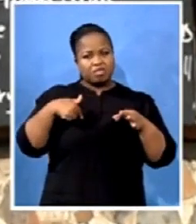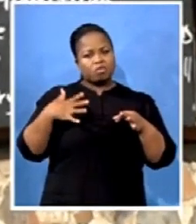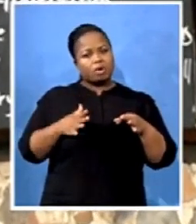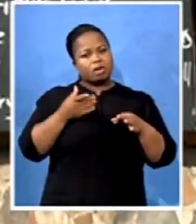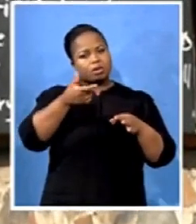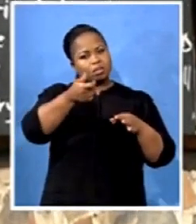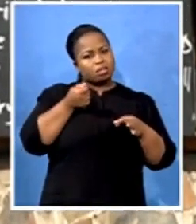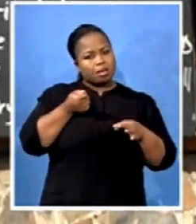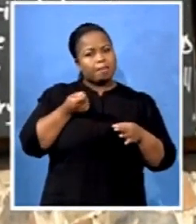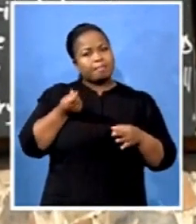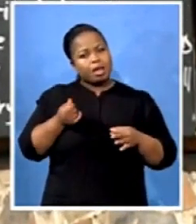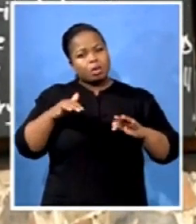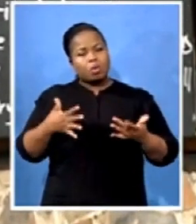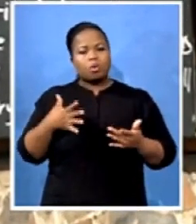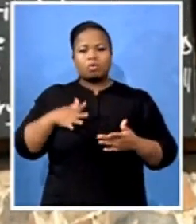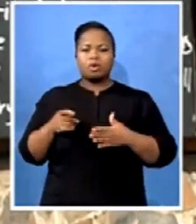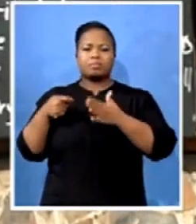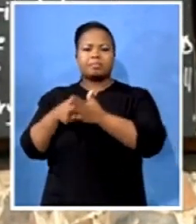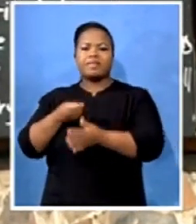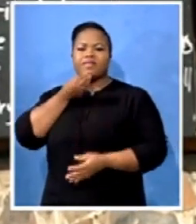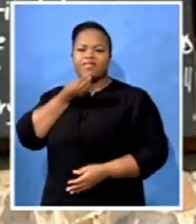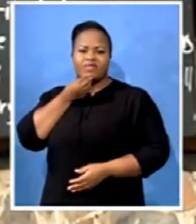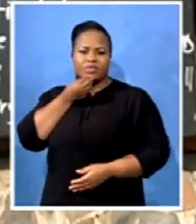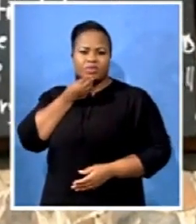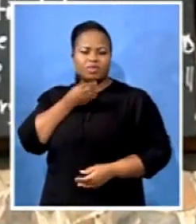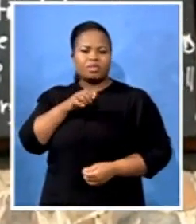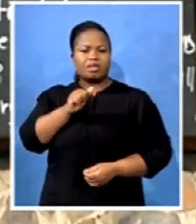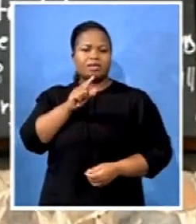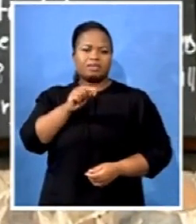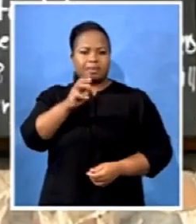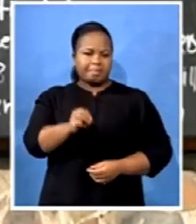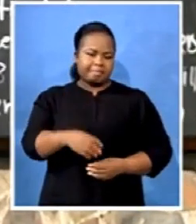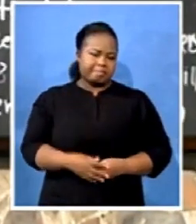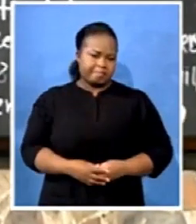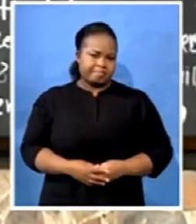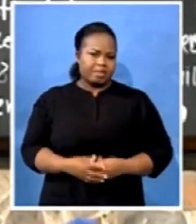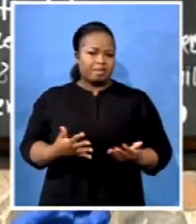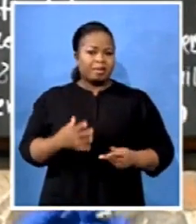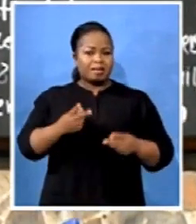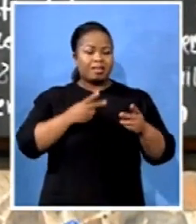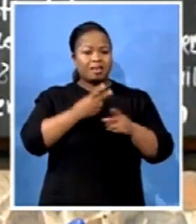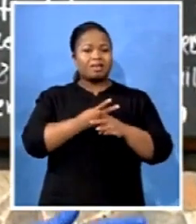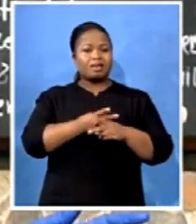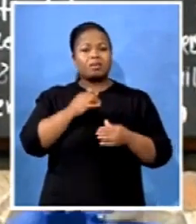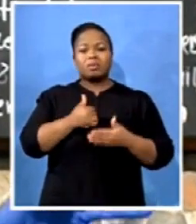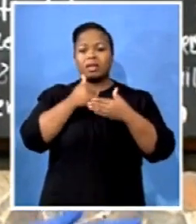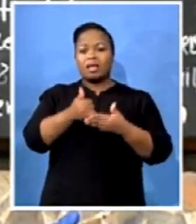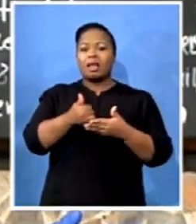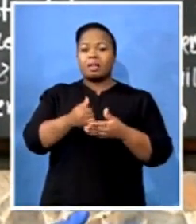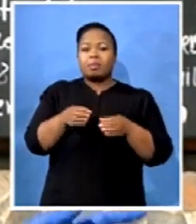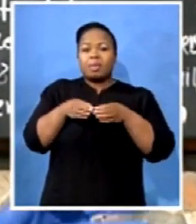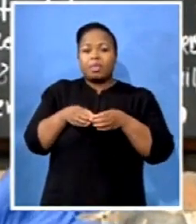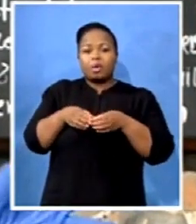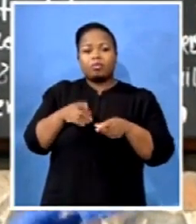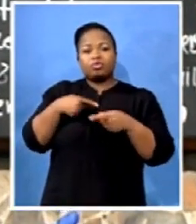that cashless ATM. So what also assists the spaza shops and the merchants is that they don't need to also carry